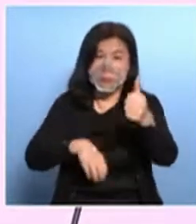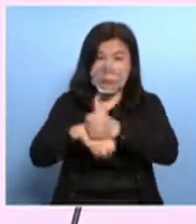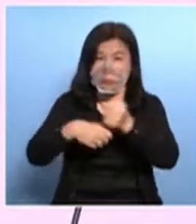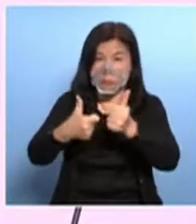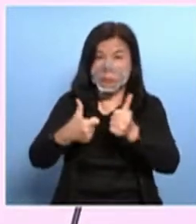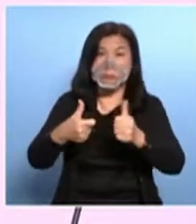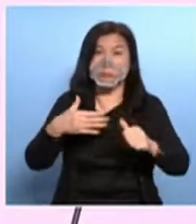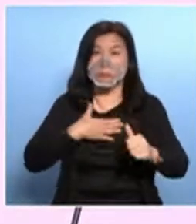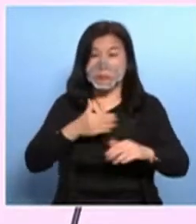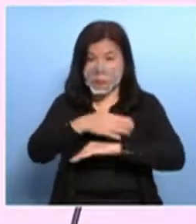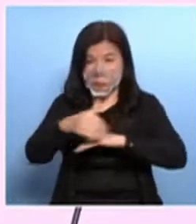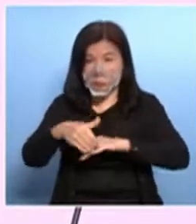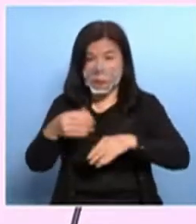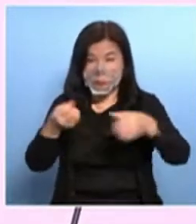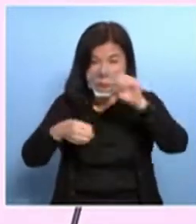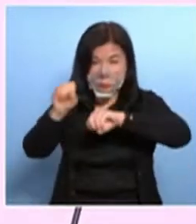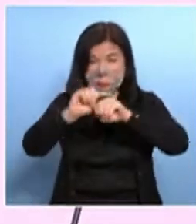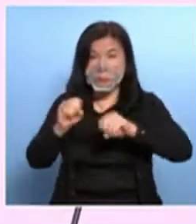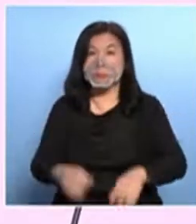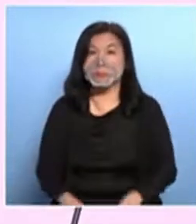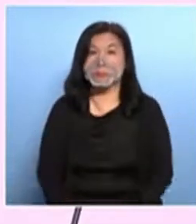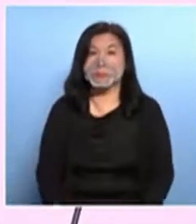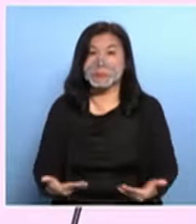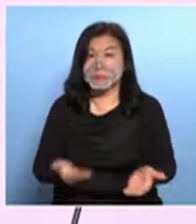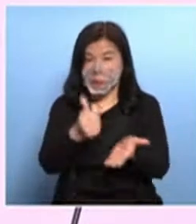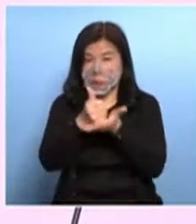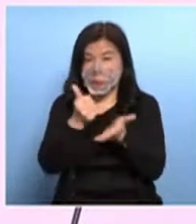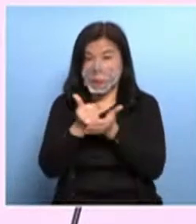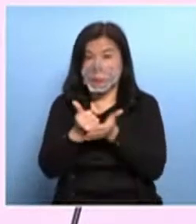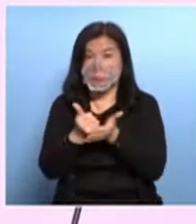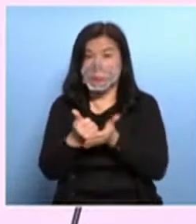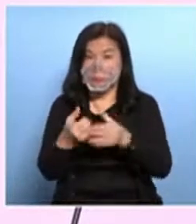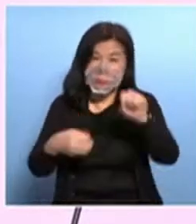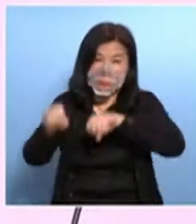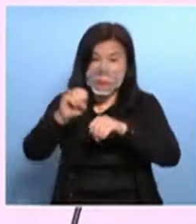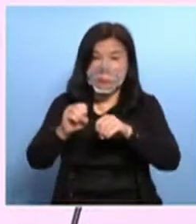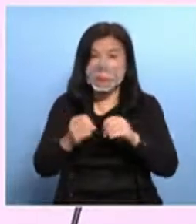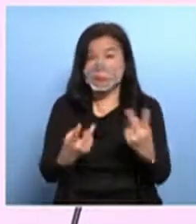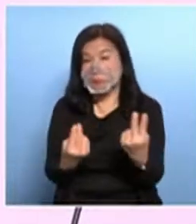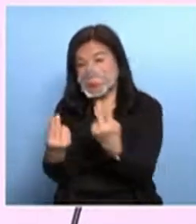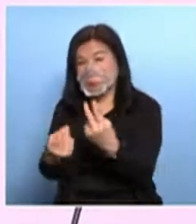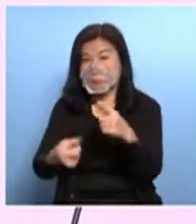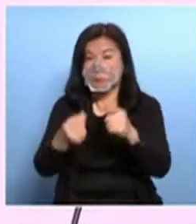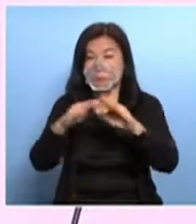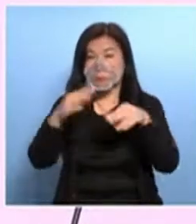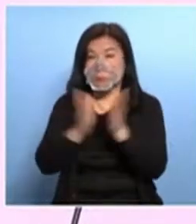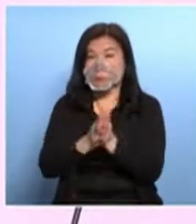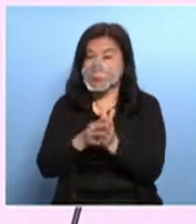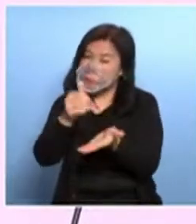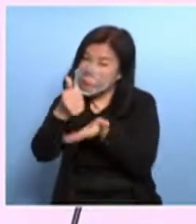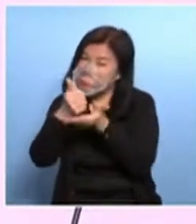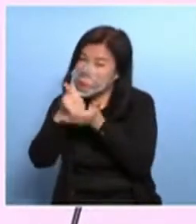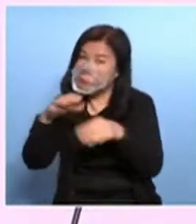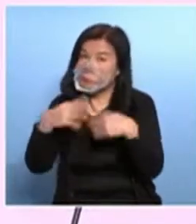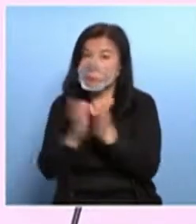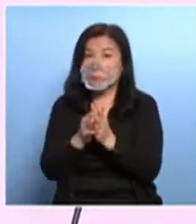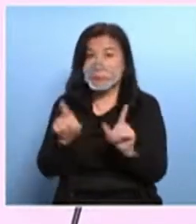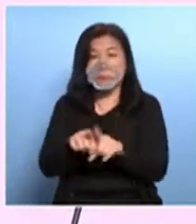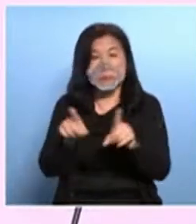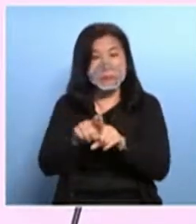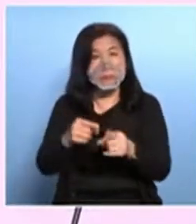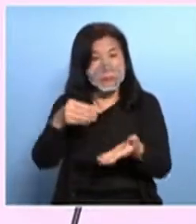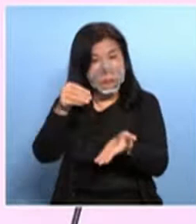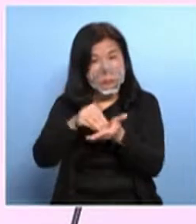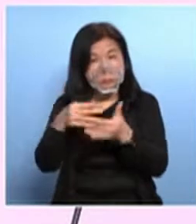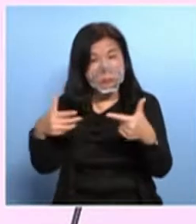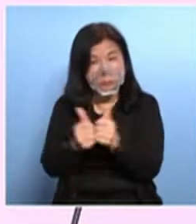Fund. I will invite the HKSTPC and the Cyberport to identify technology enterprises which are of